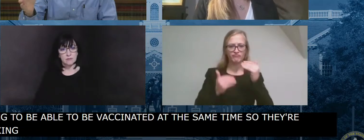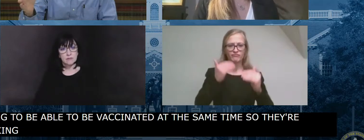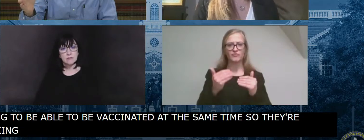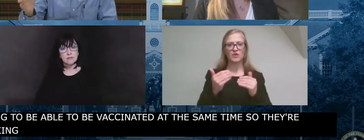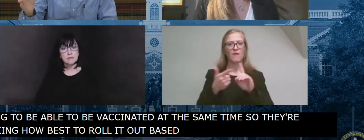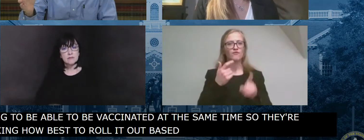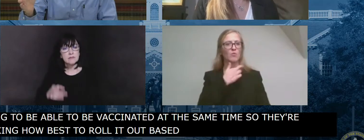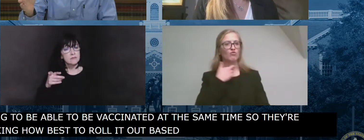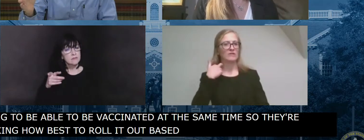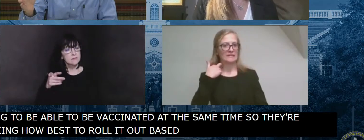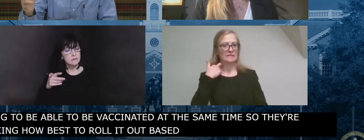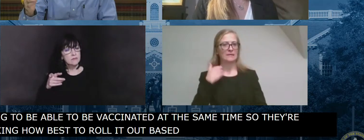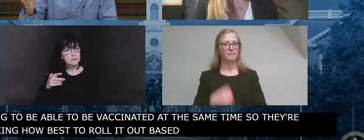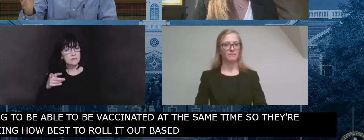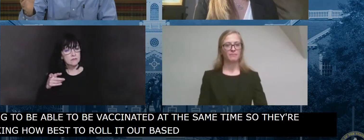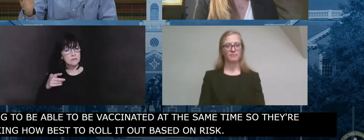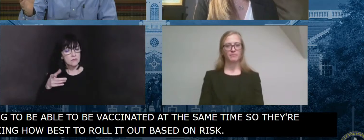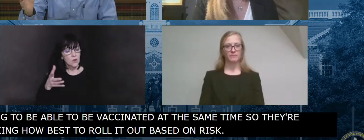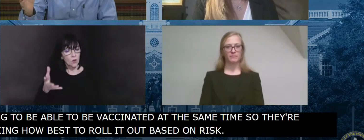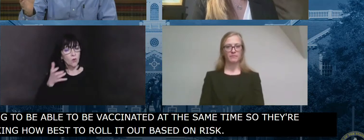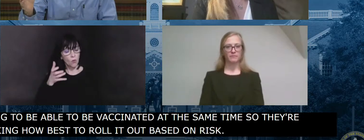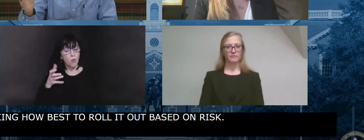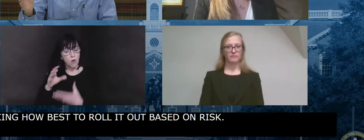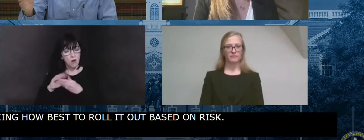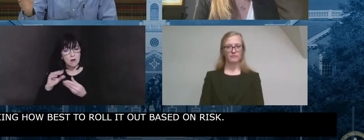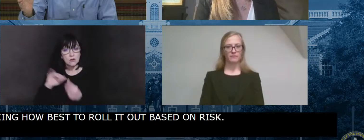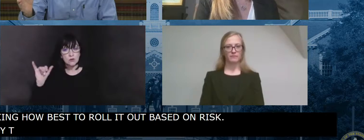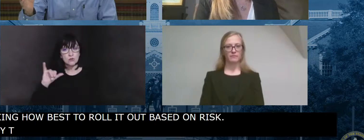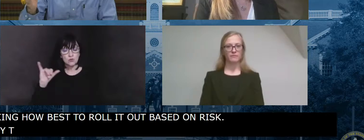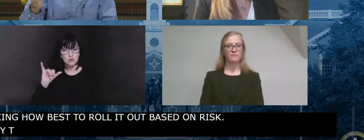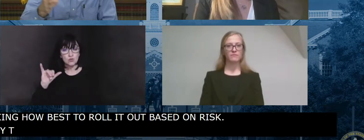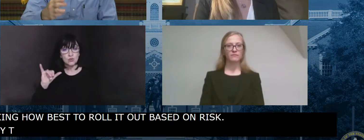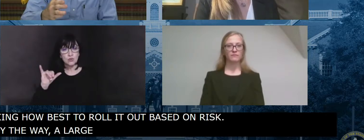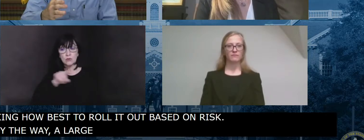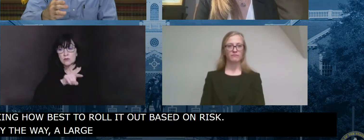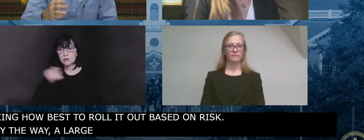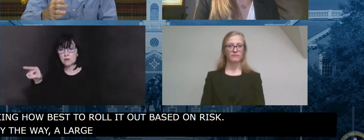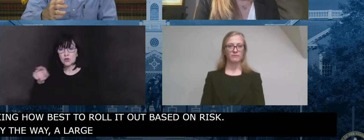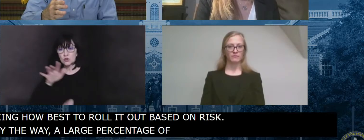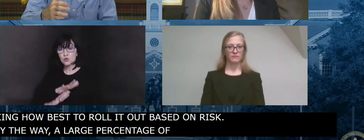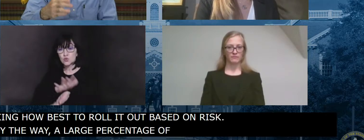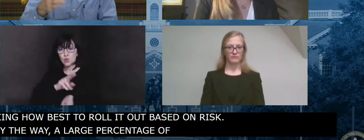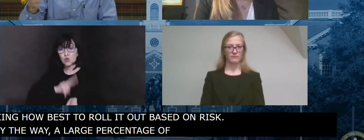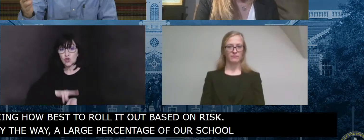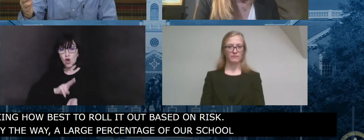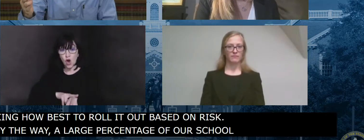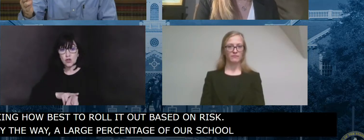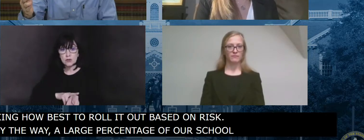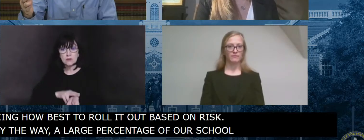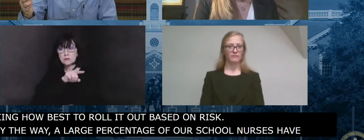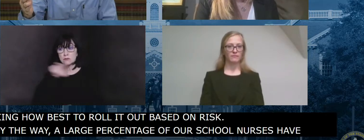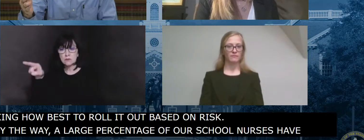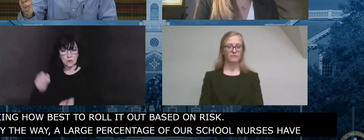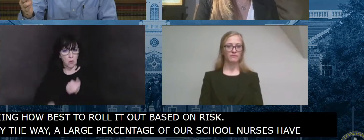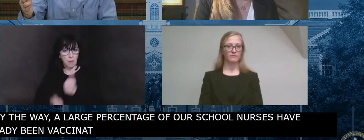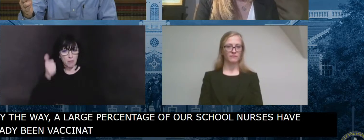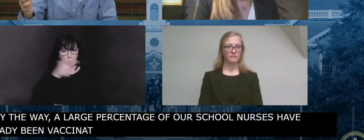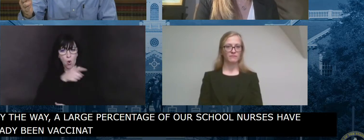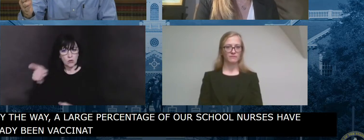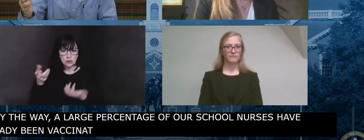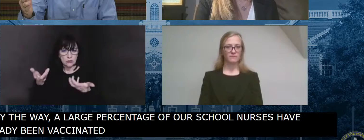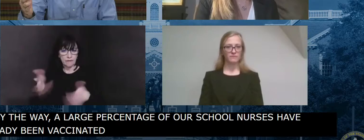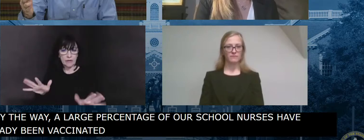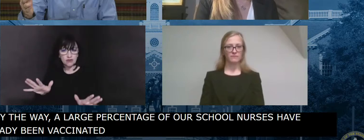by the way, Dr. Rattay, large percentage of our school nurses have already been vaccinated because they're the frontline